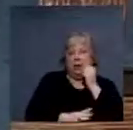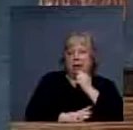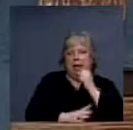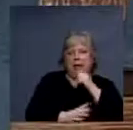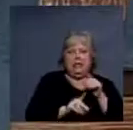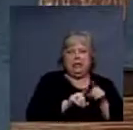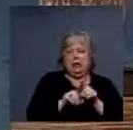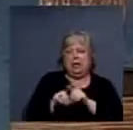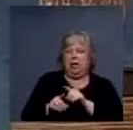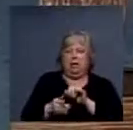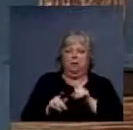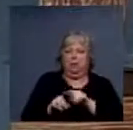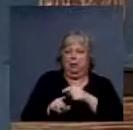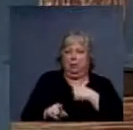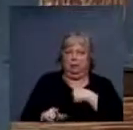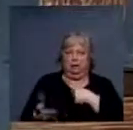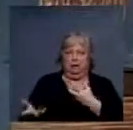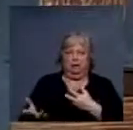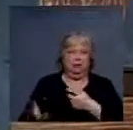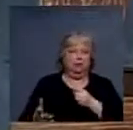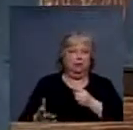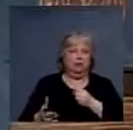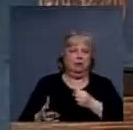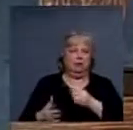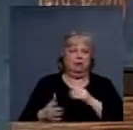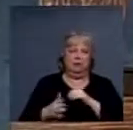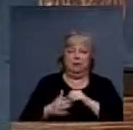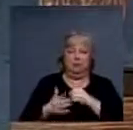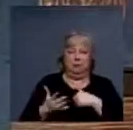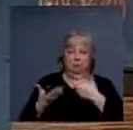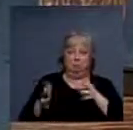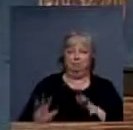would. So I guess that's all I have to say.